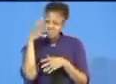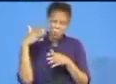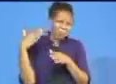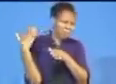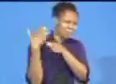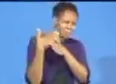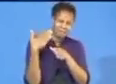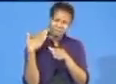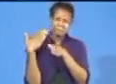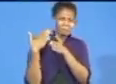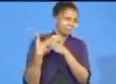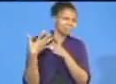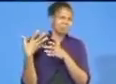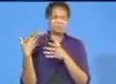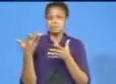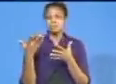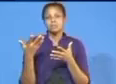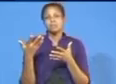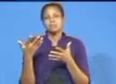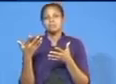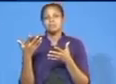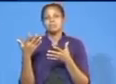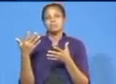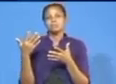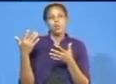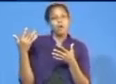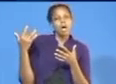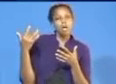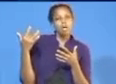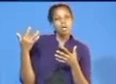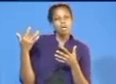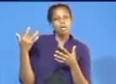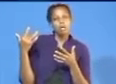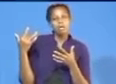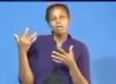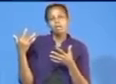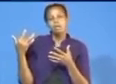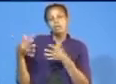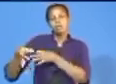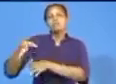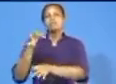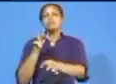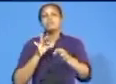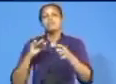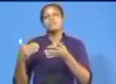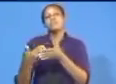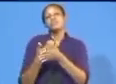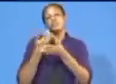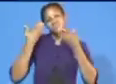by our own innate desire for a brand new you.